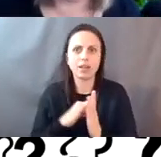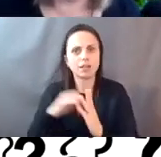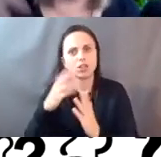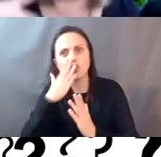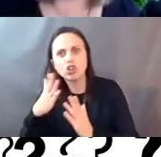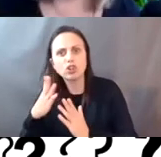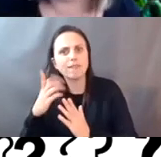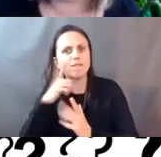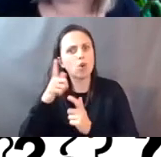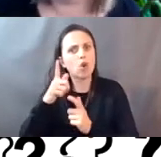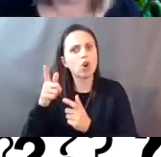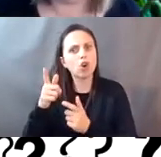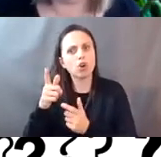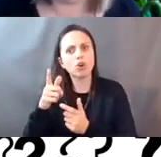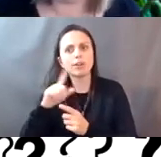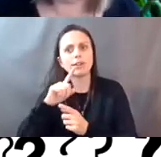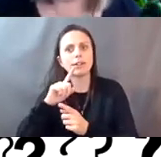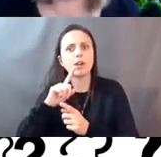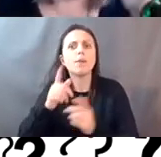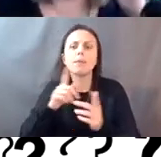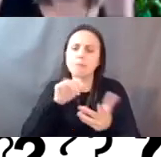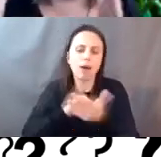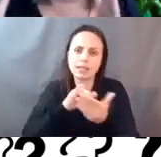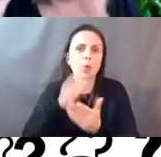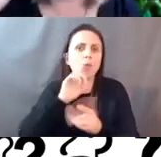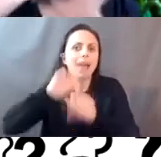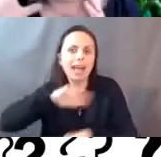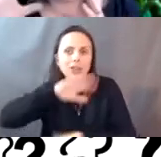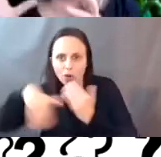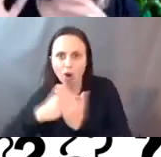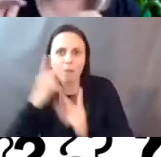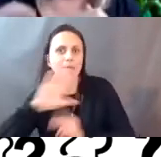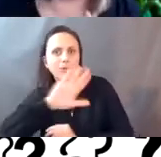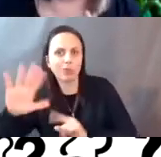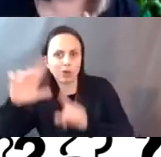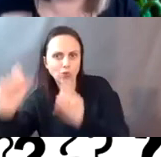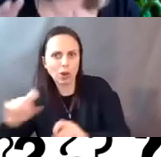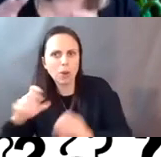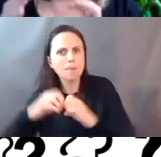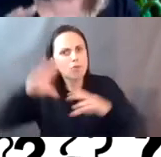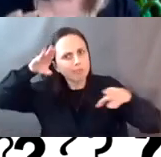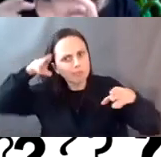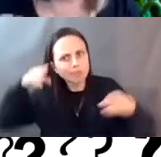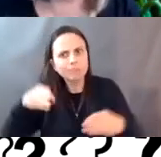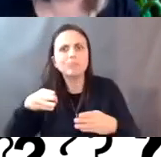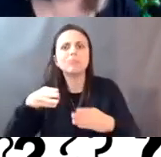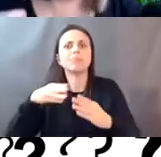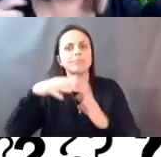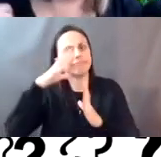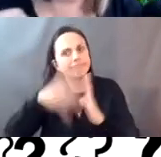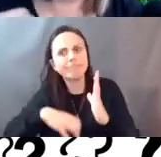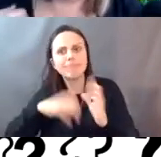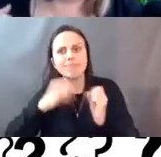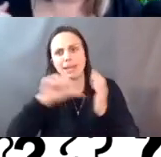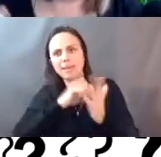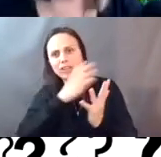query response to every query. So the more concentrated and focused you can have a page be, the better.